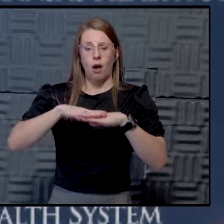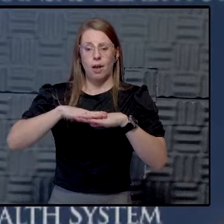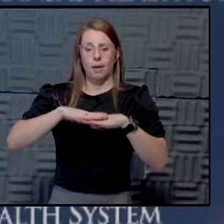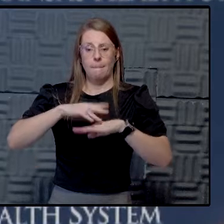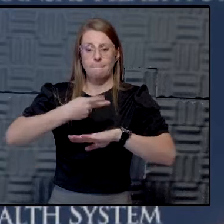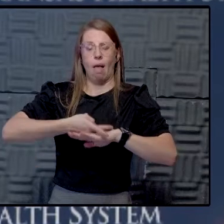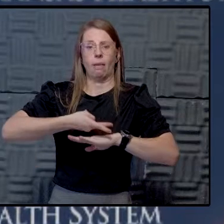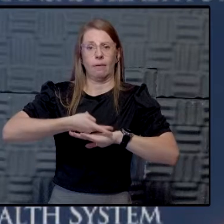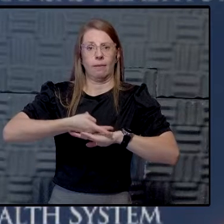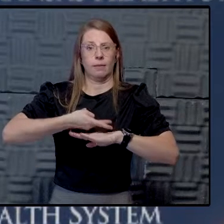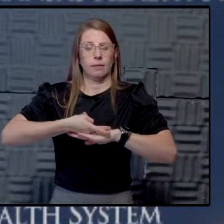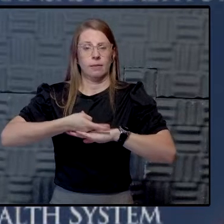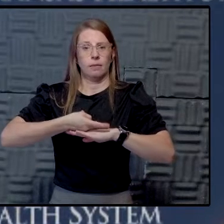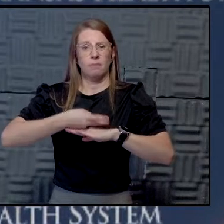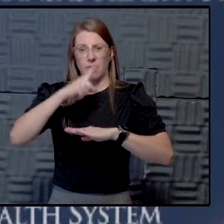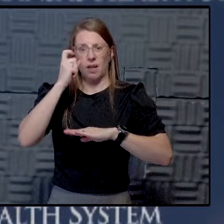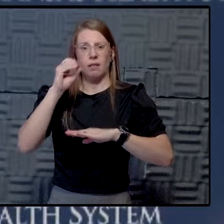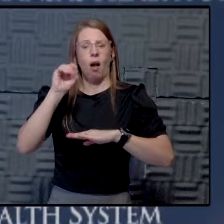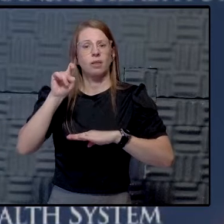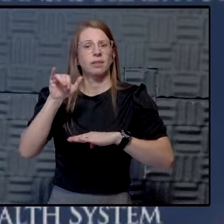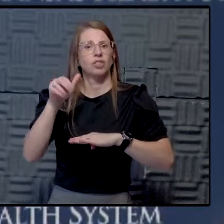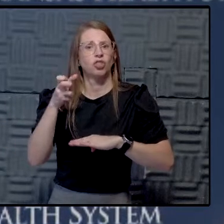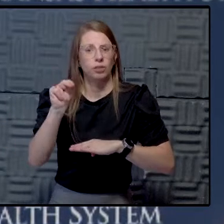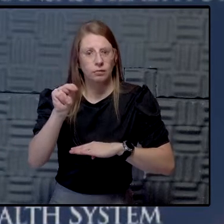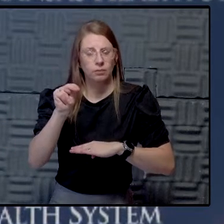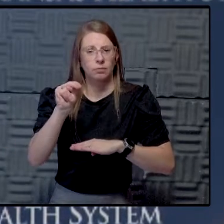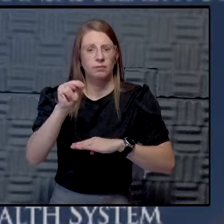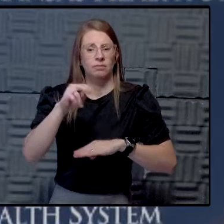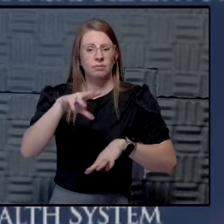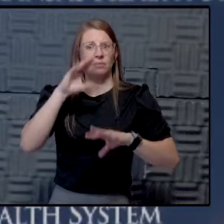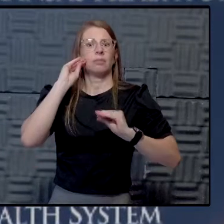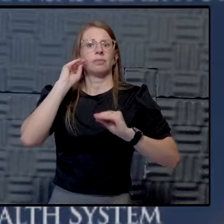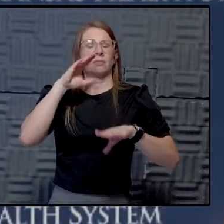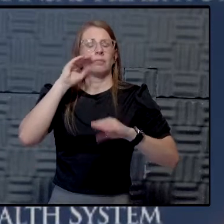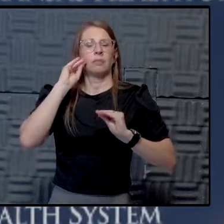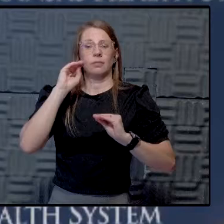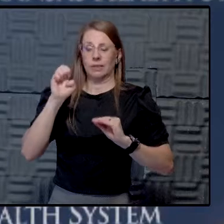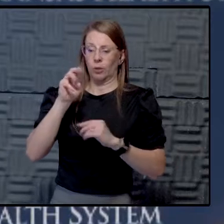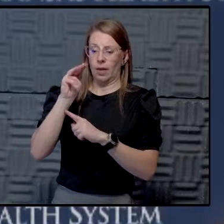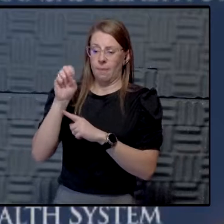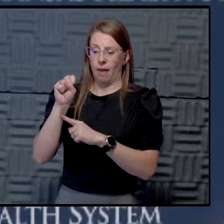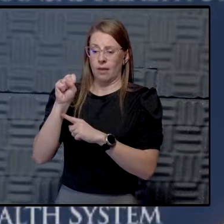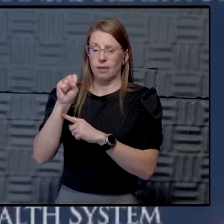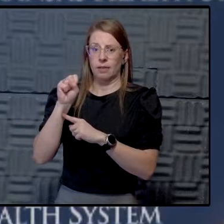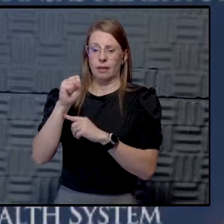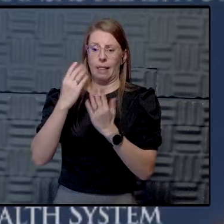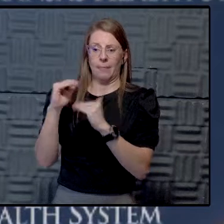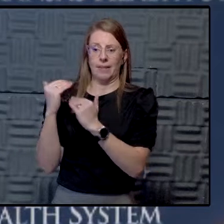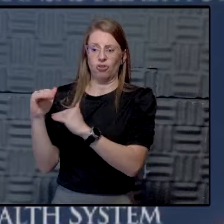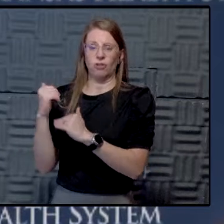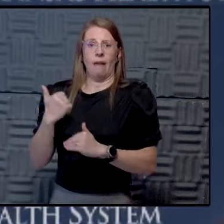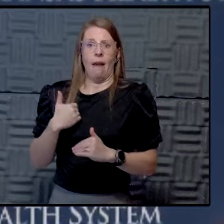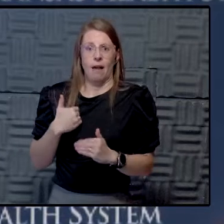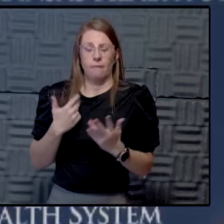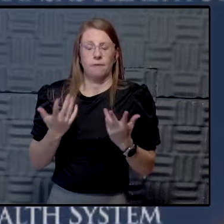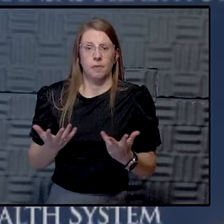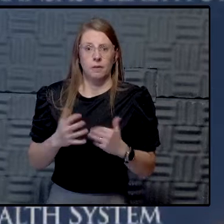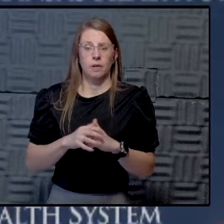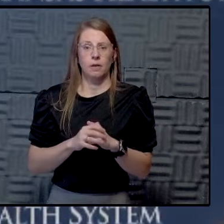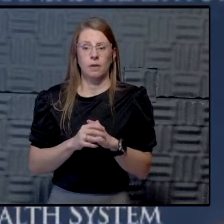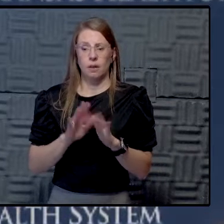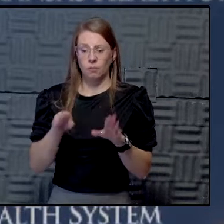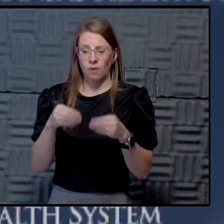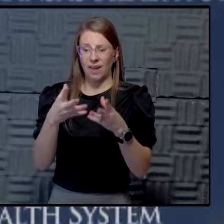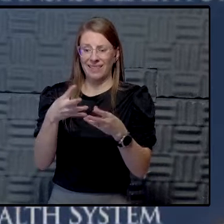for oxygenation. There's a number of limitations for EMS in the field that we just can't deliver the same level